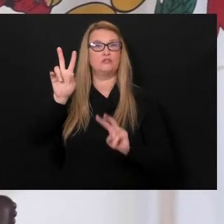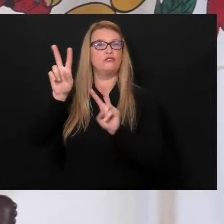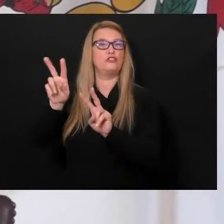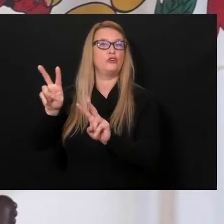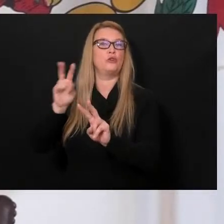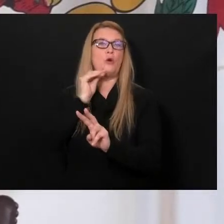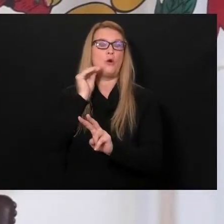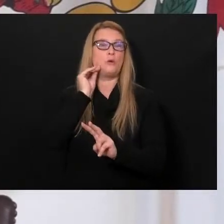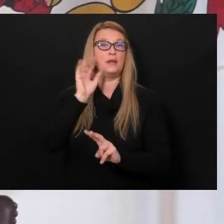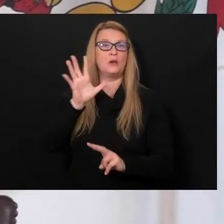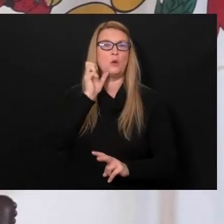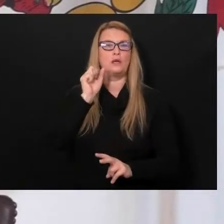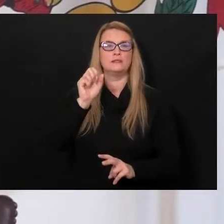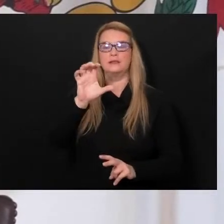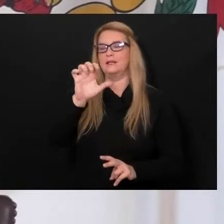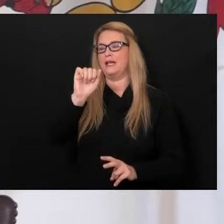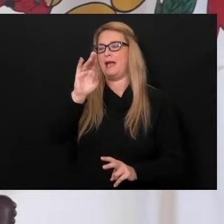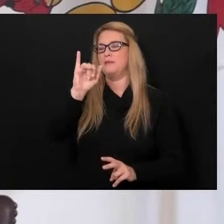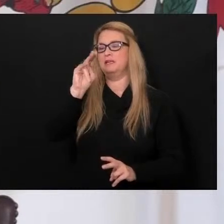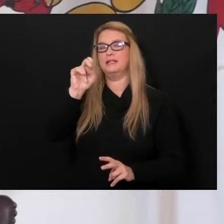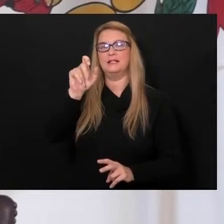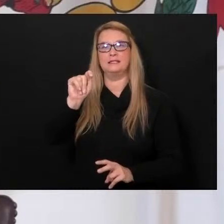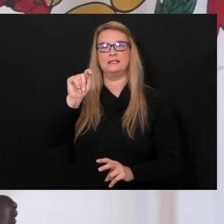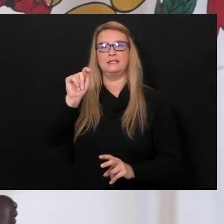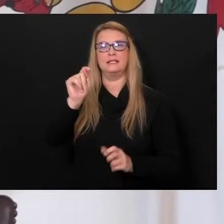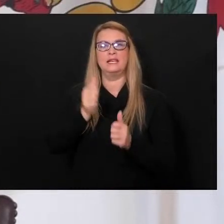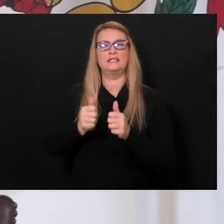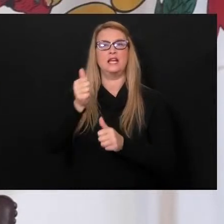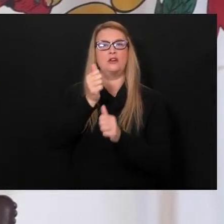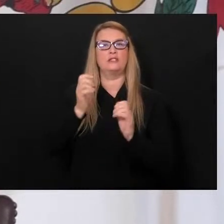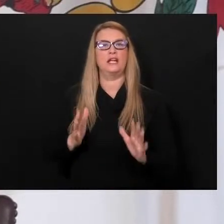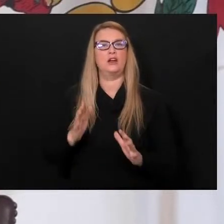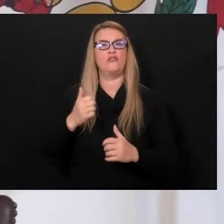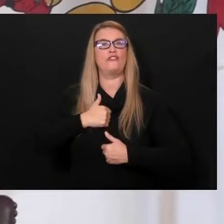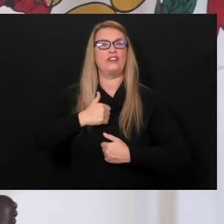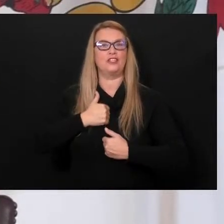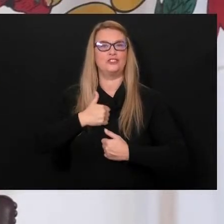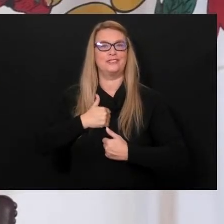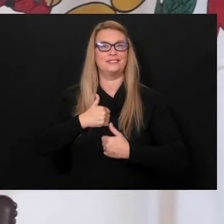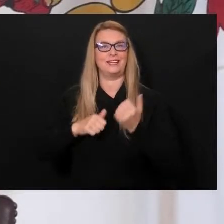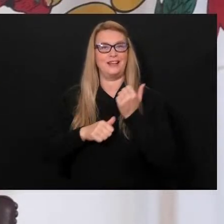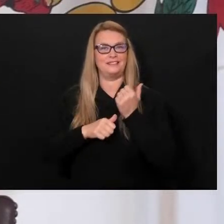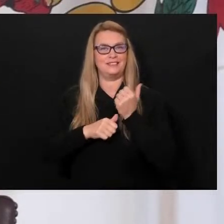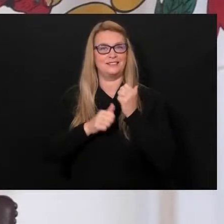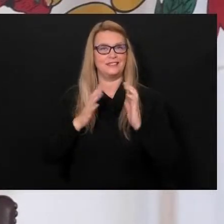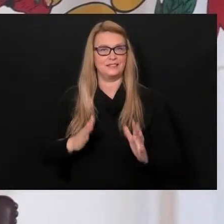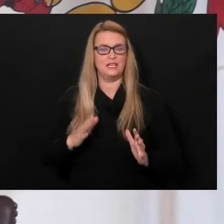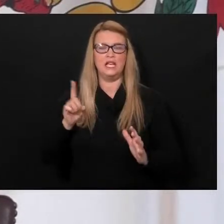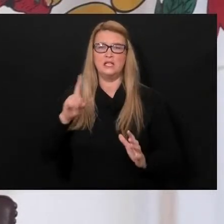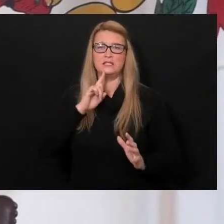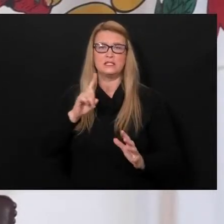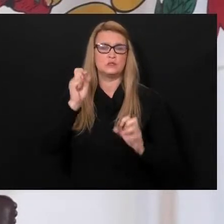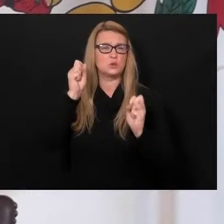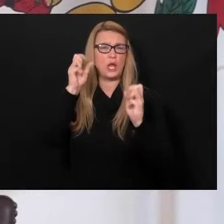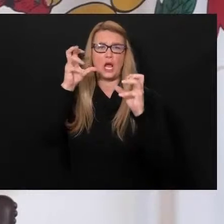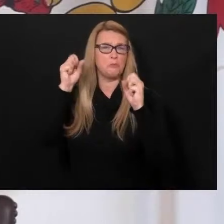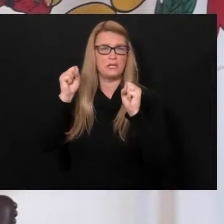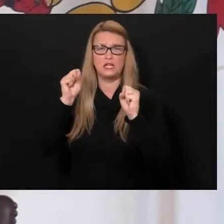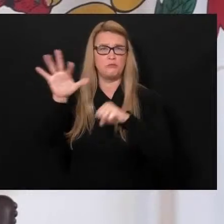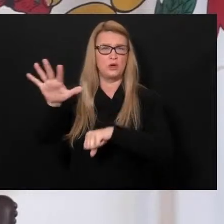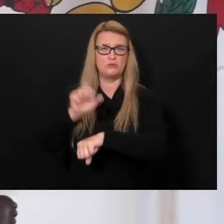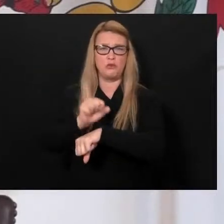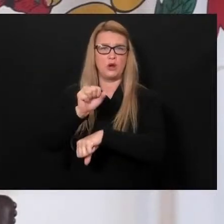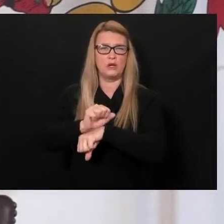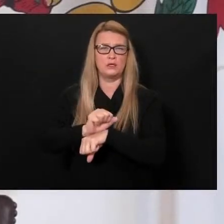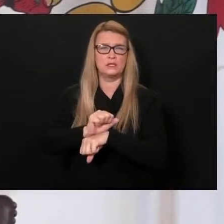cabinet secretary for our Department of Veterans Assistance, and he just did an unbelievable job. And what